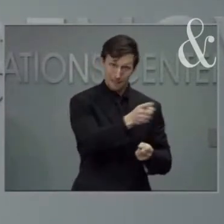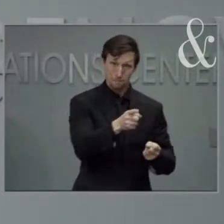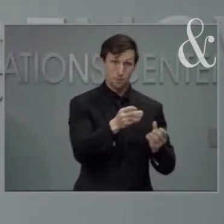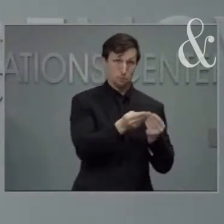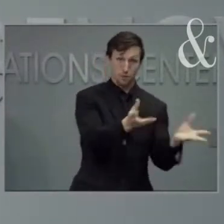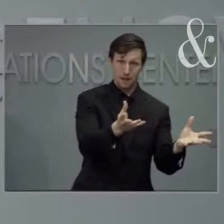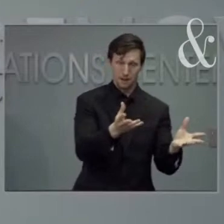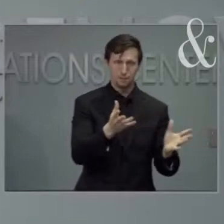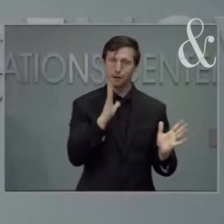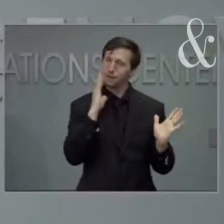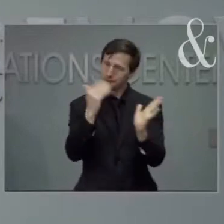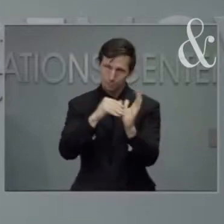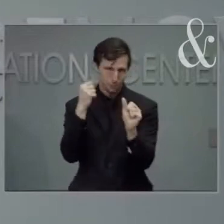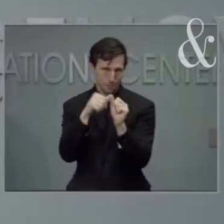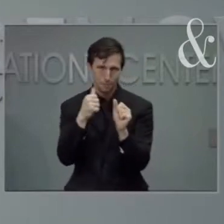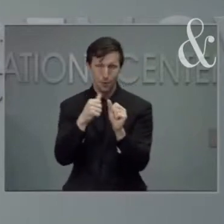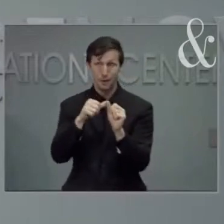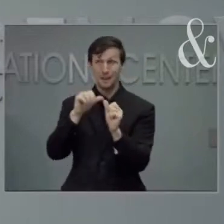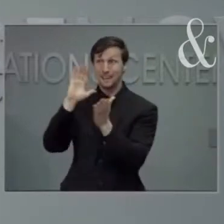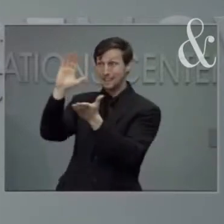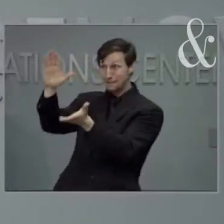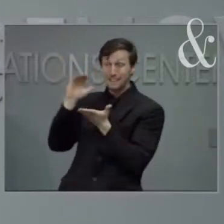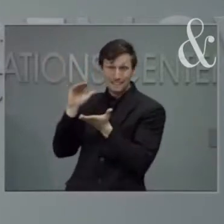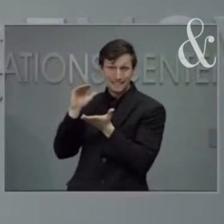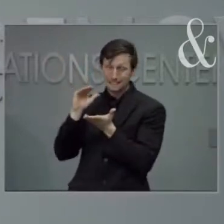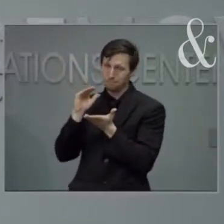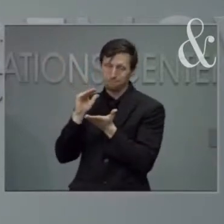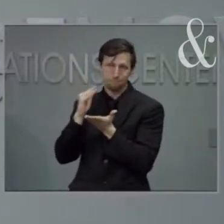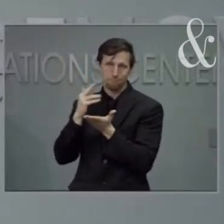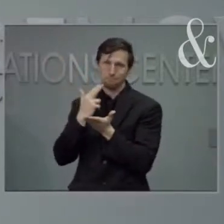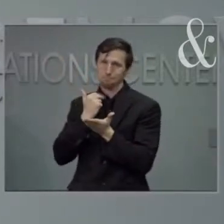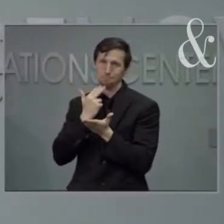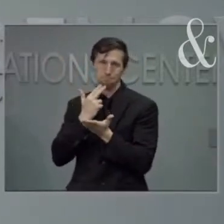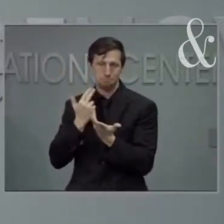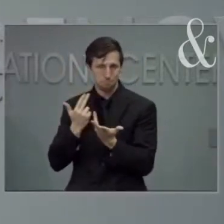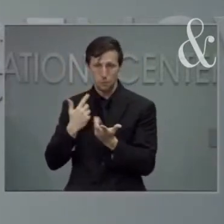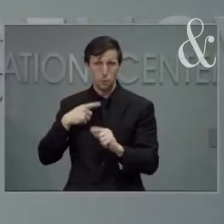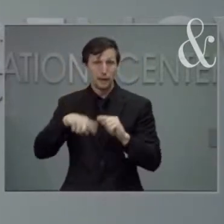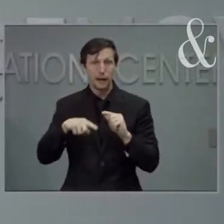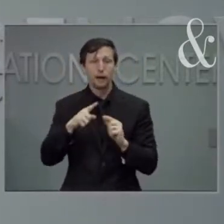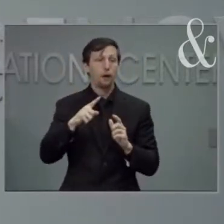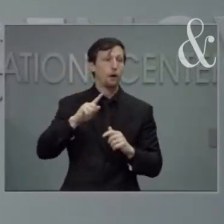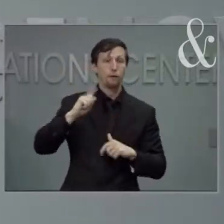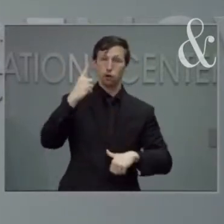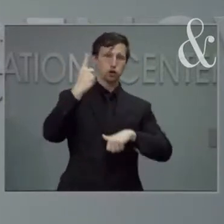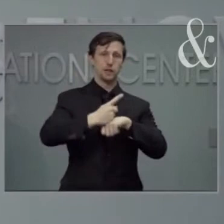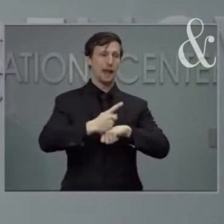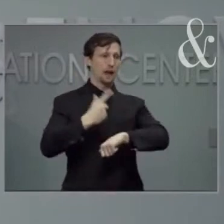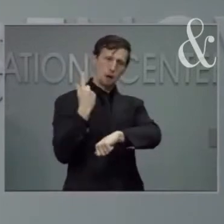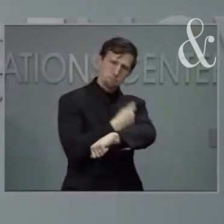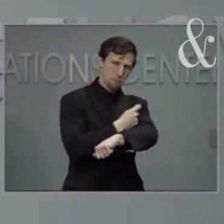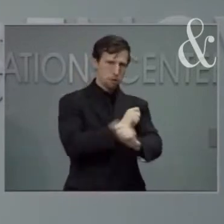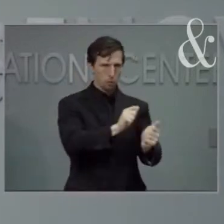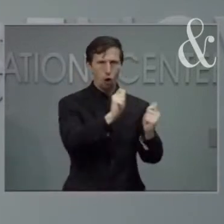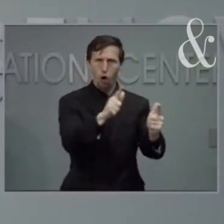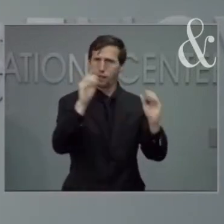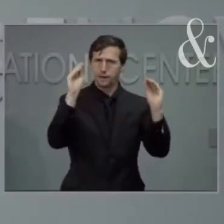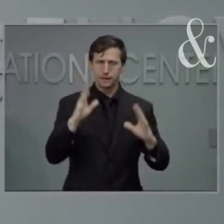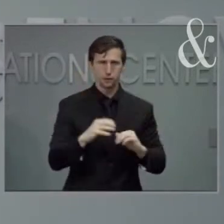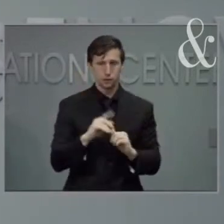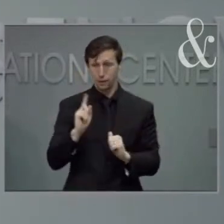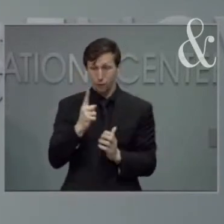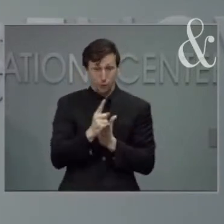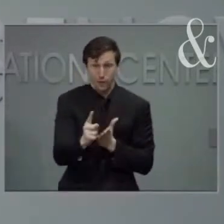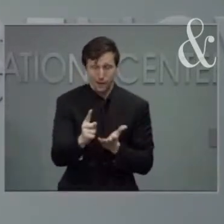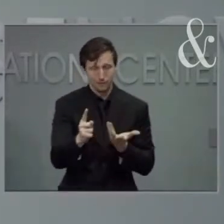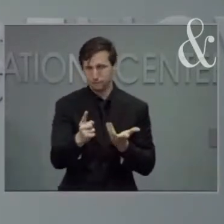very low. So we're not going to get to everyone the first day, the first week. It's going to take us a while in order to be able to vaccinate everyone that wants to,